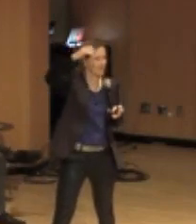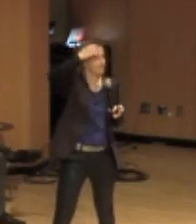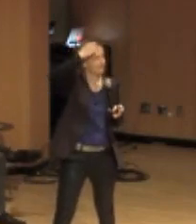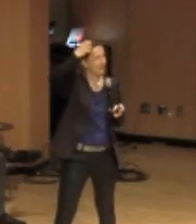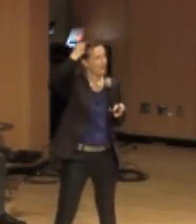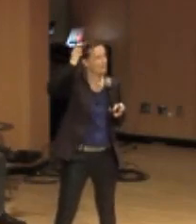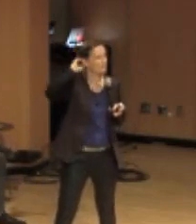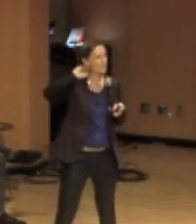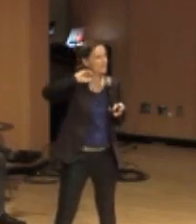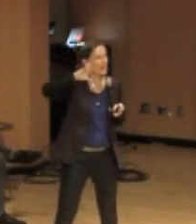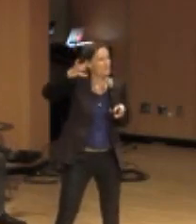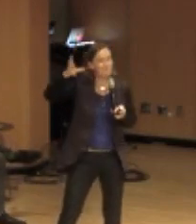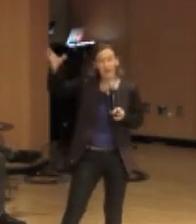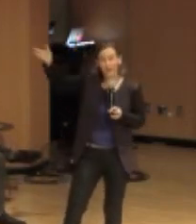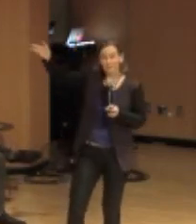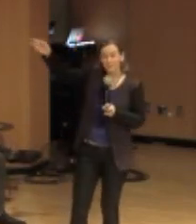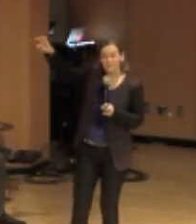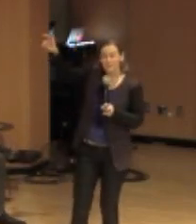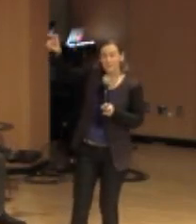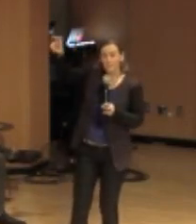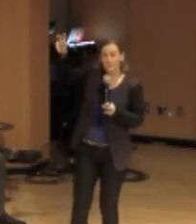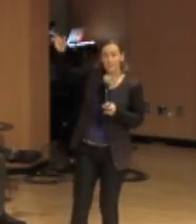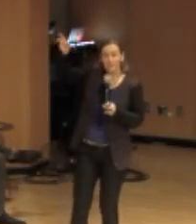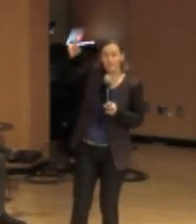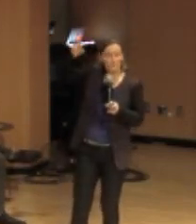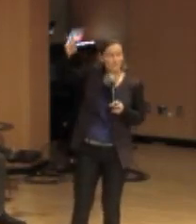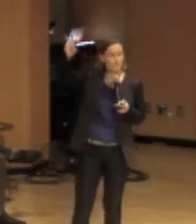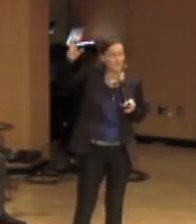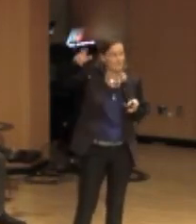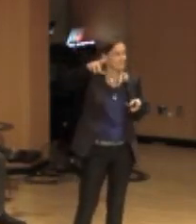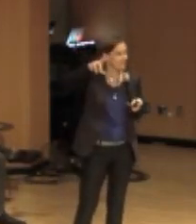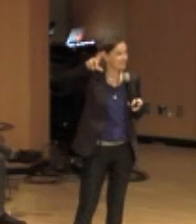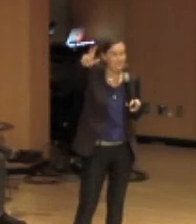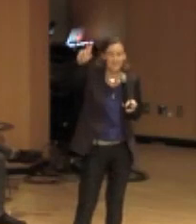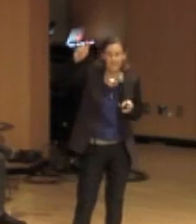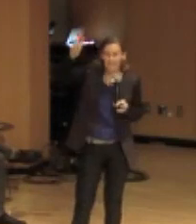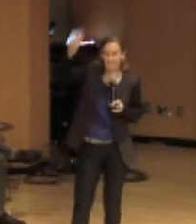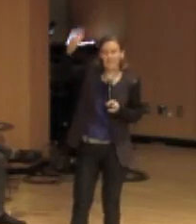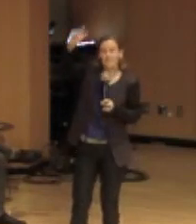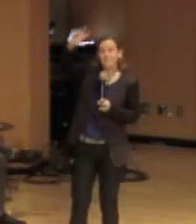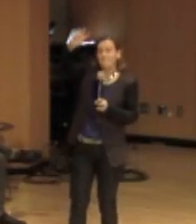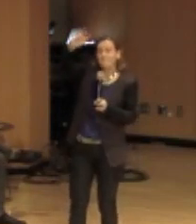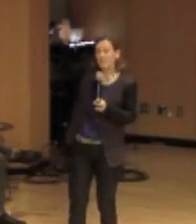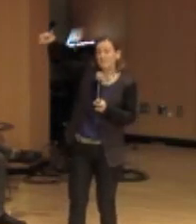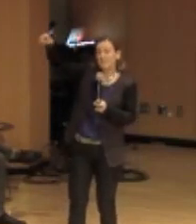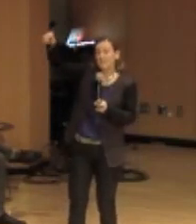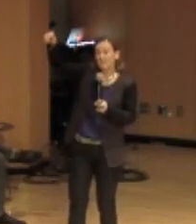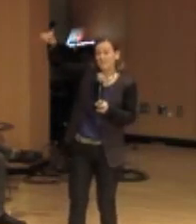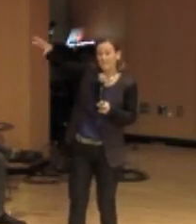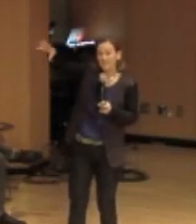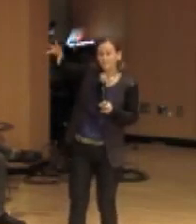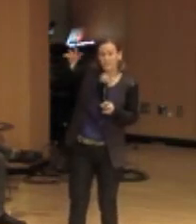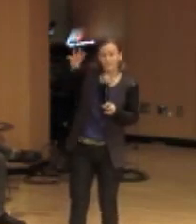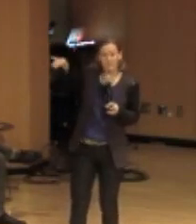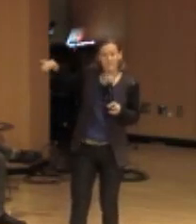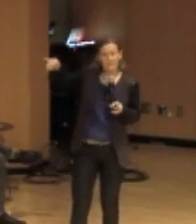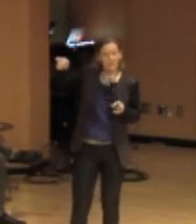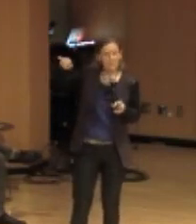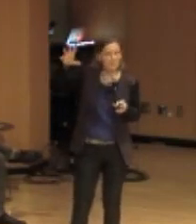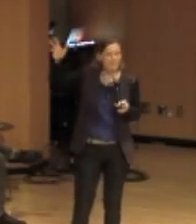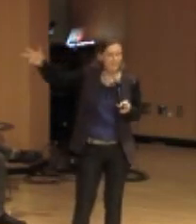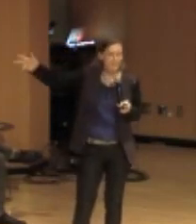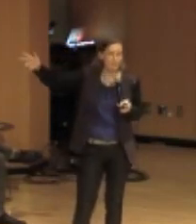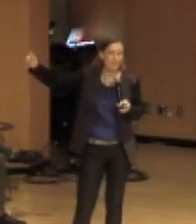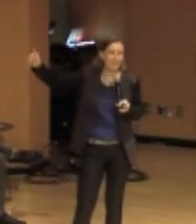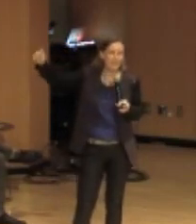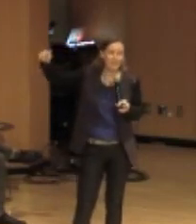practice now um so I'm I'm interested we're we're sort of toying with some ideas like maybe it's this returning to this